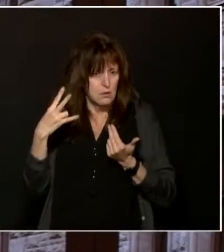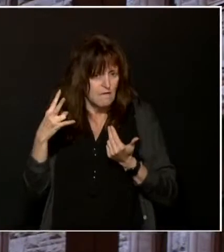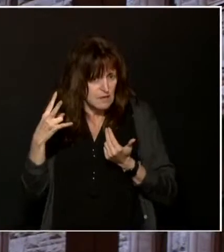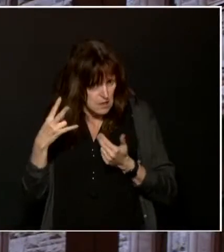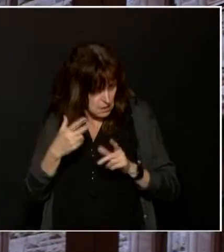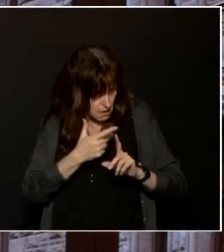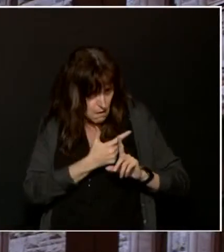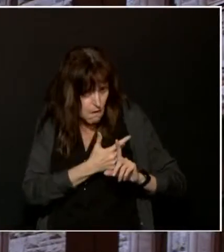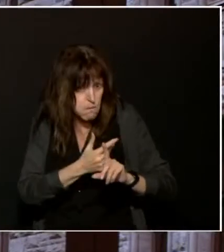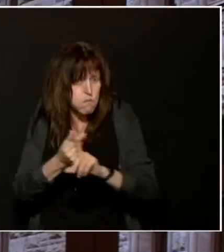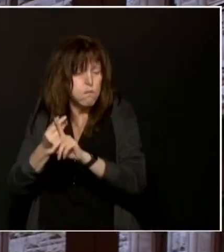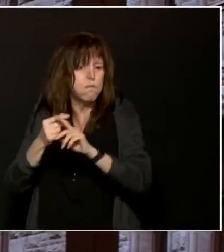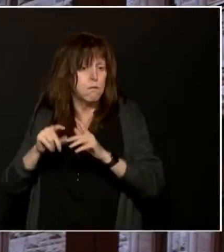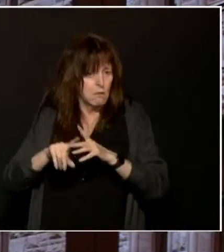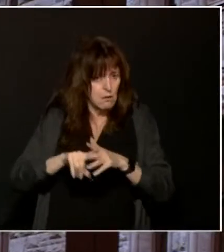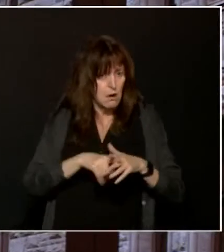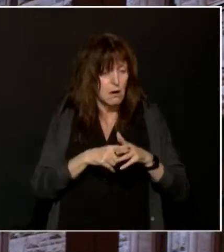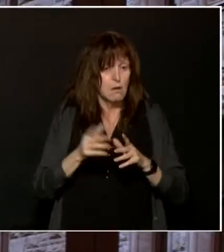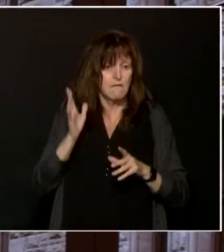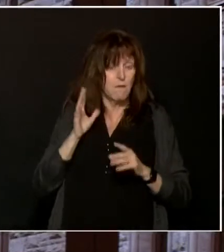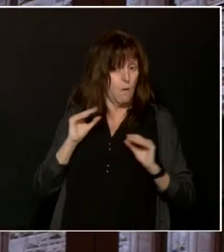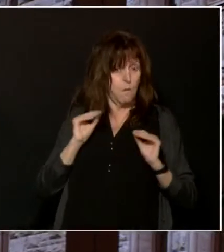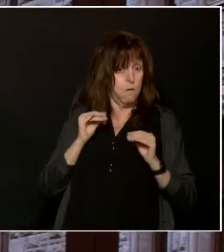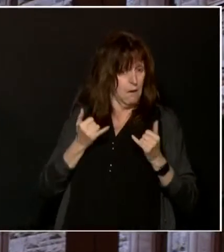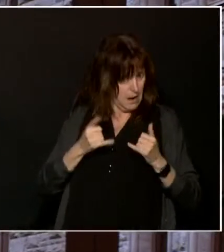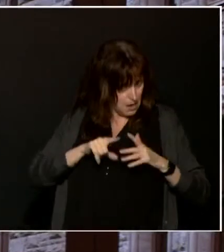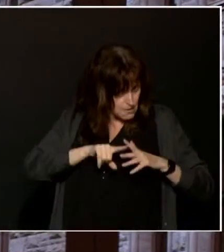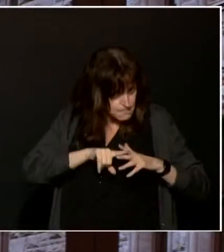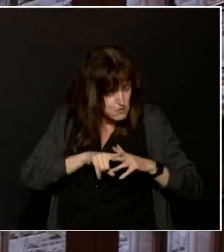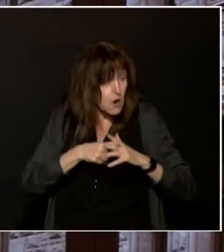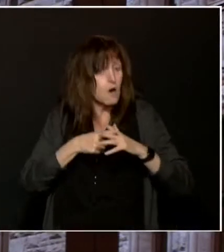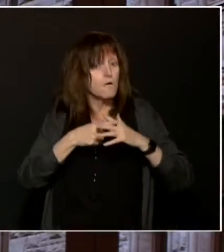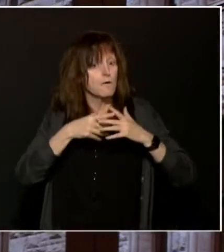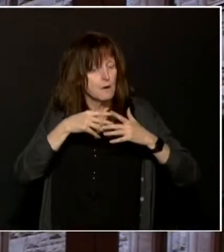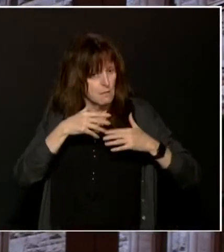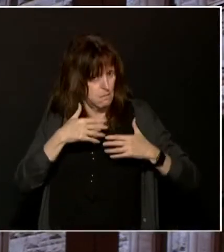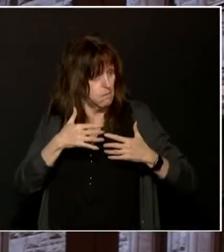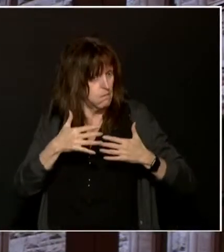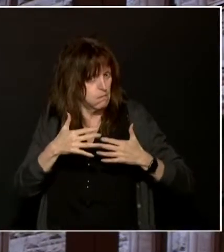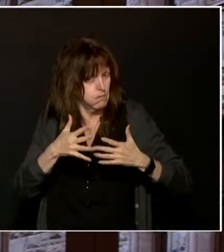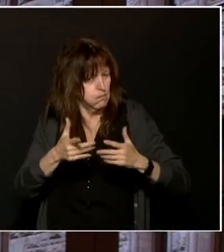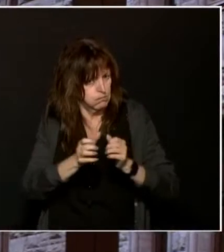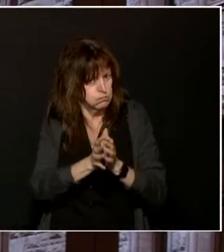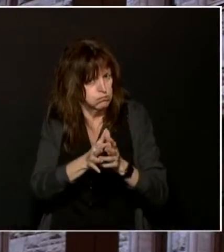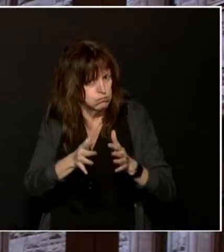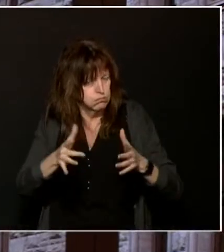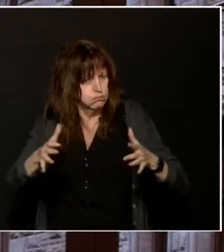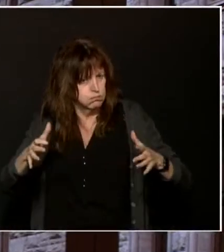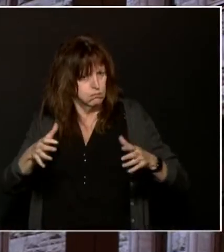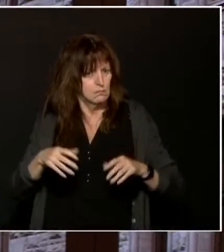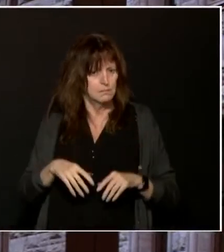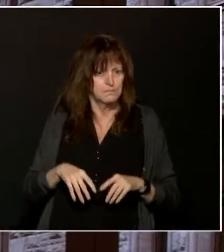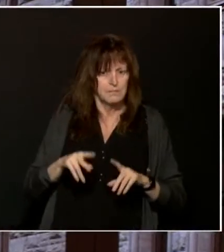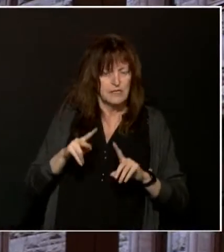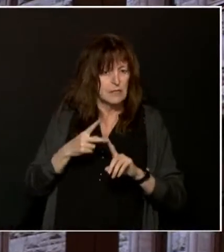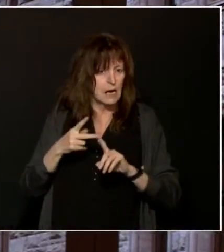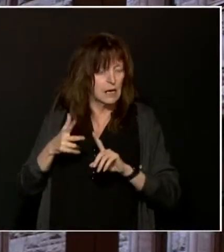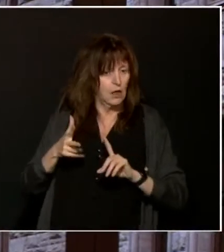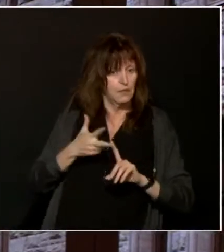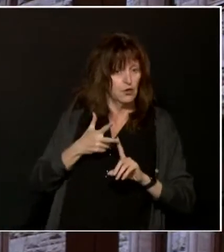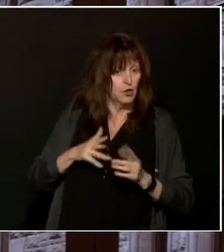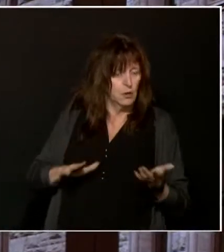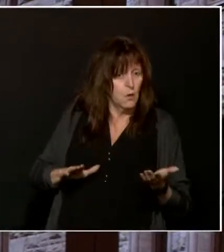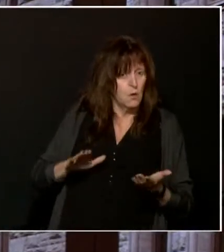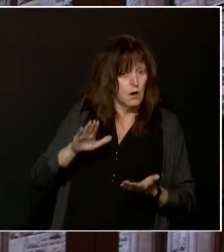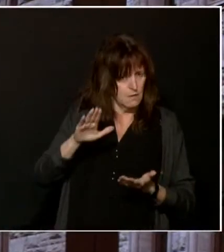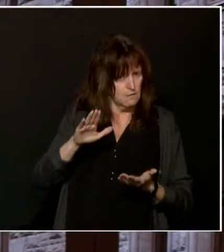was a factor we did not have at the start and the outset between the second and third wave that we have in place now. So I think in some sense that means